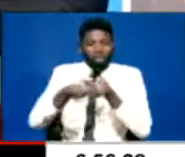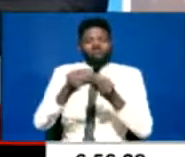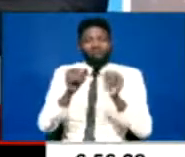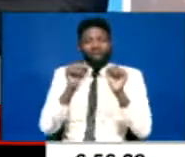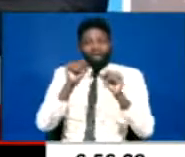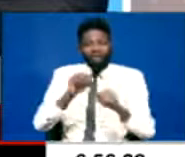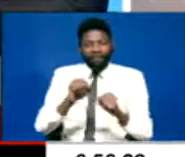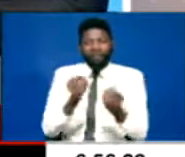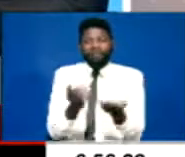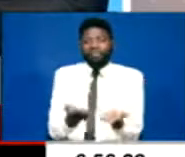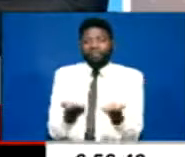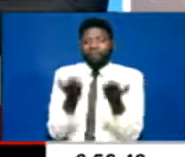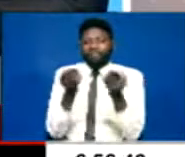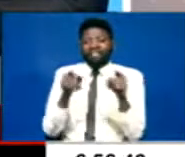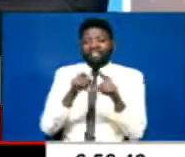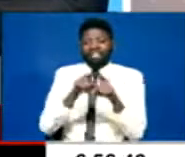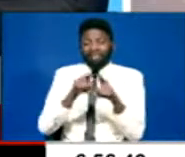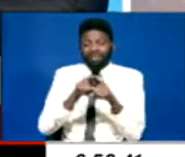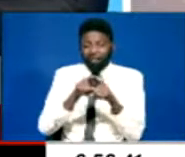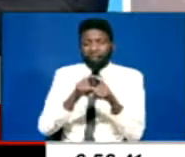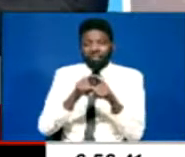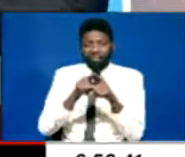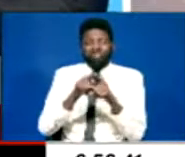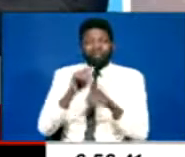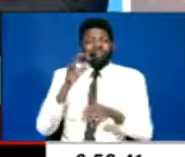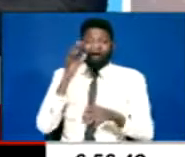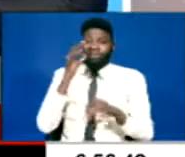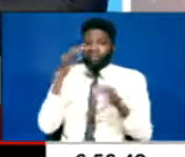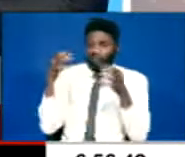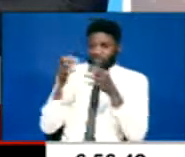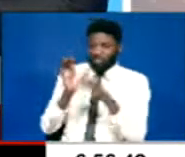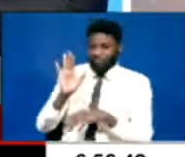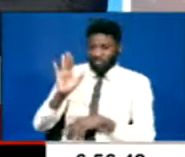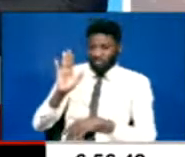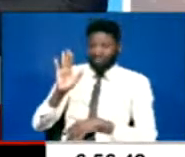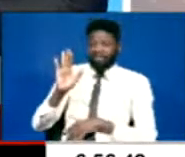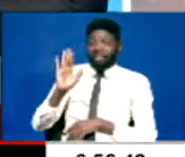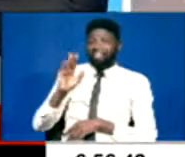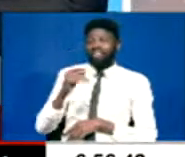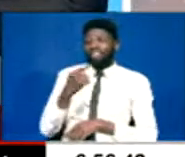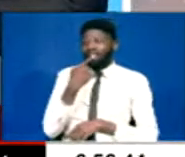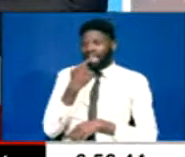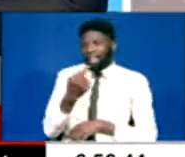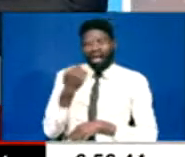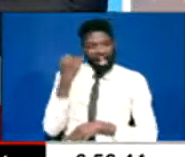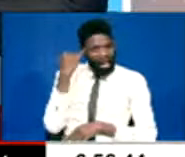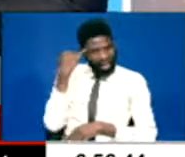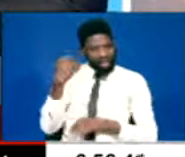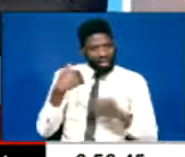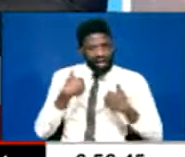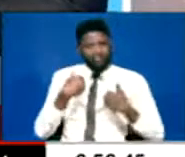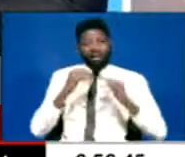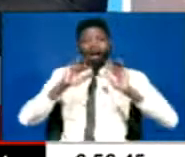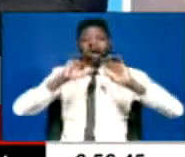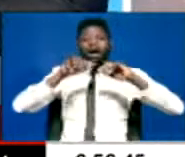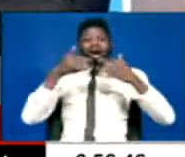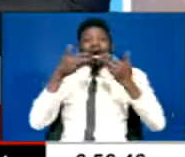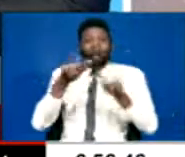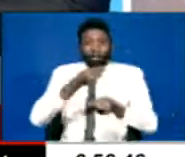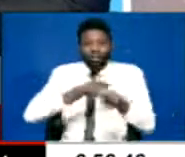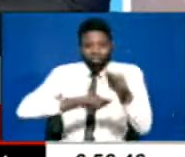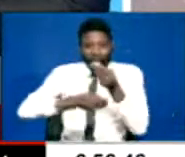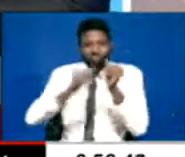Professor Wajakoya, you know, they have an idea on how to resuscitate this economy, as well as